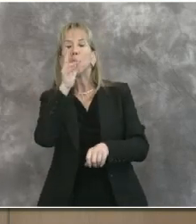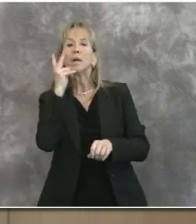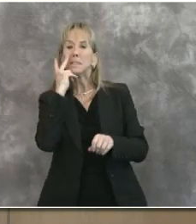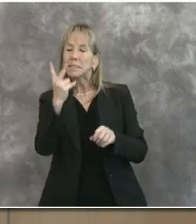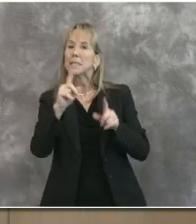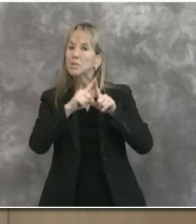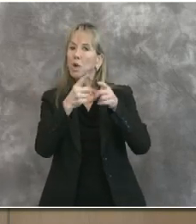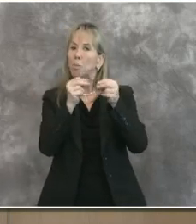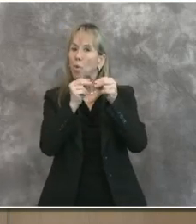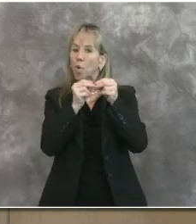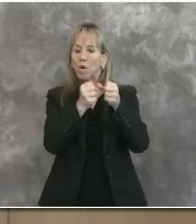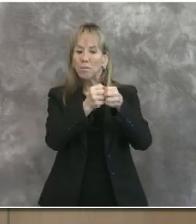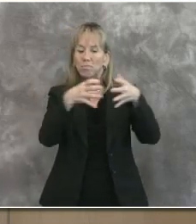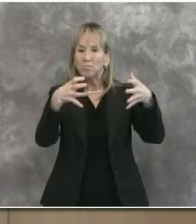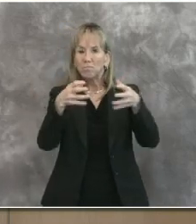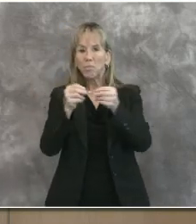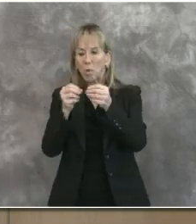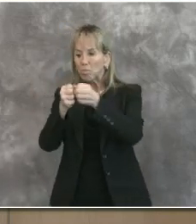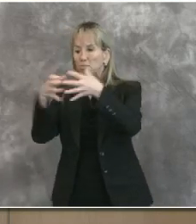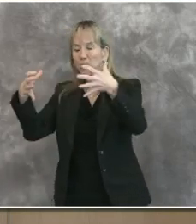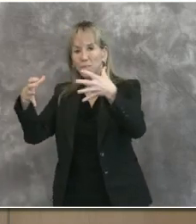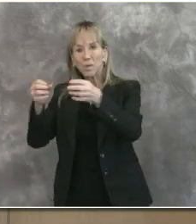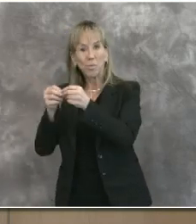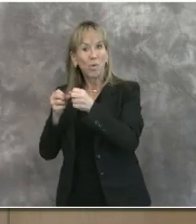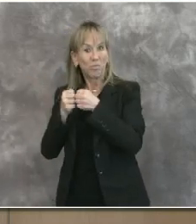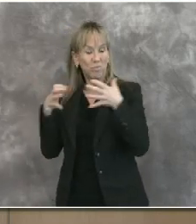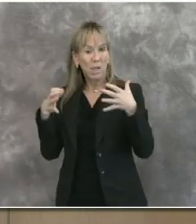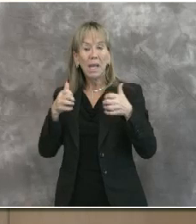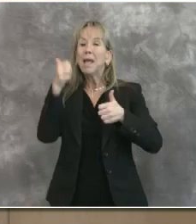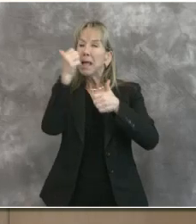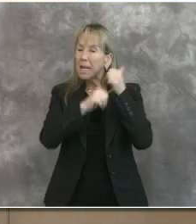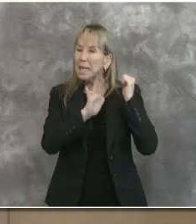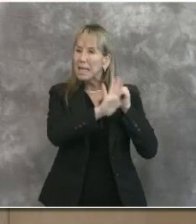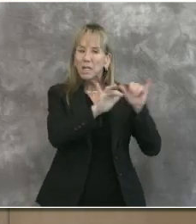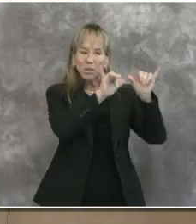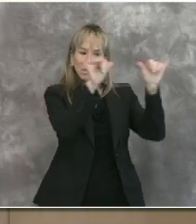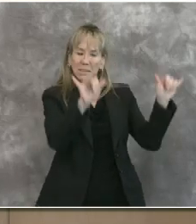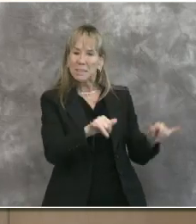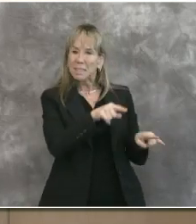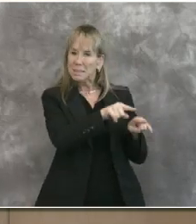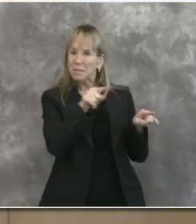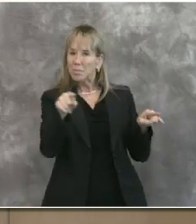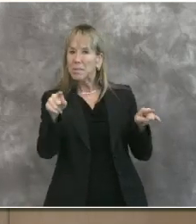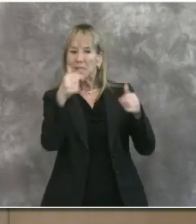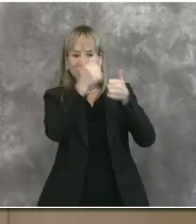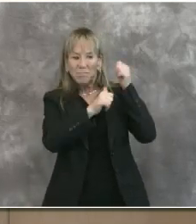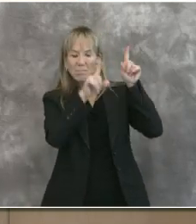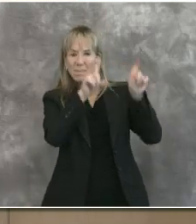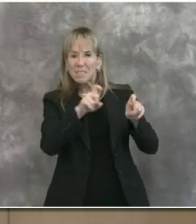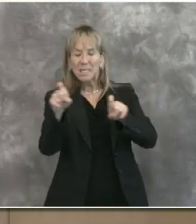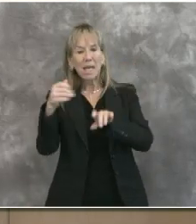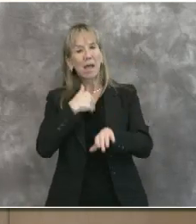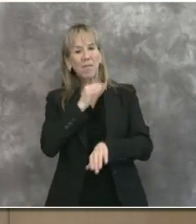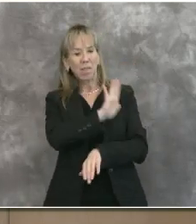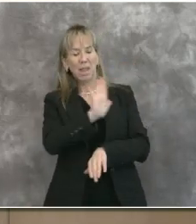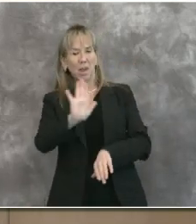they actually do testing on. And each system has different needs and criteria and access to personal